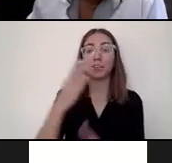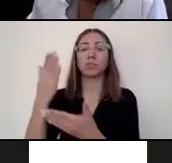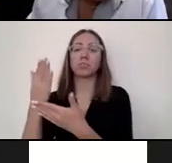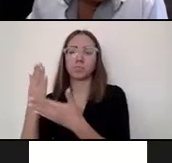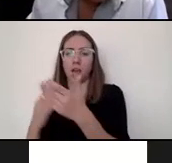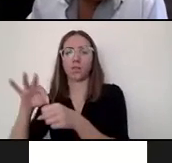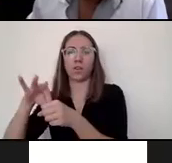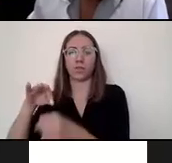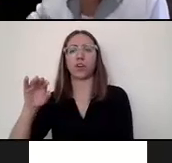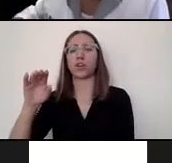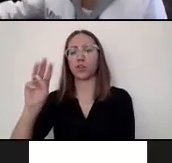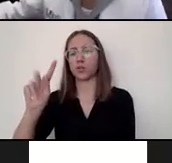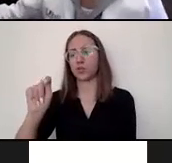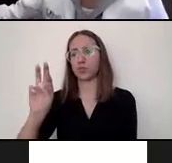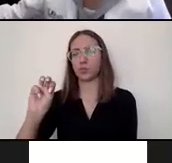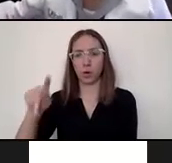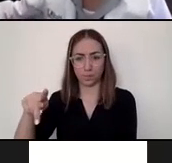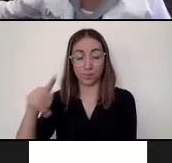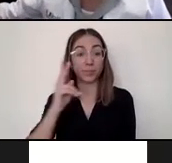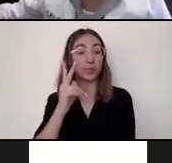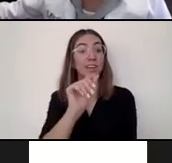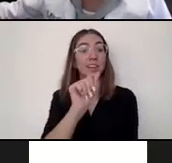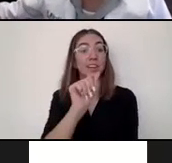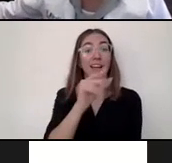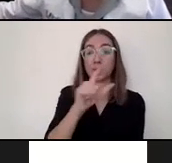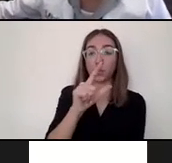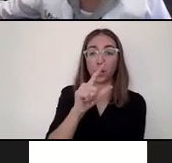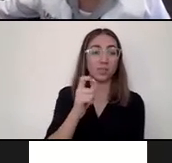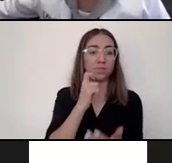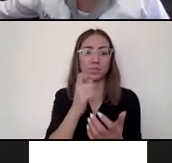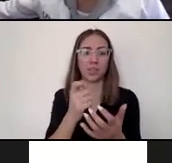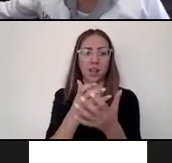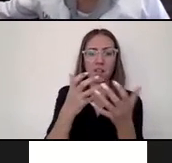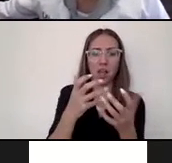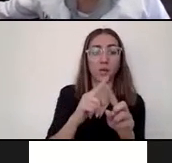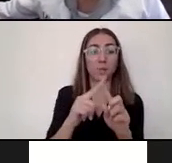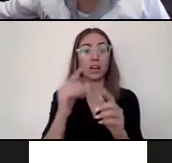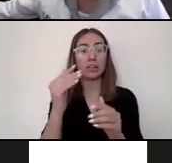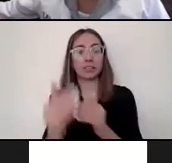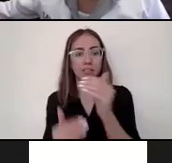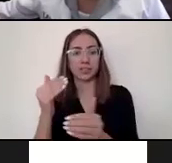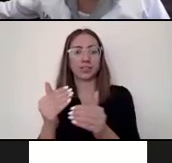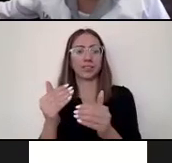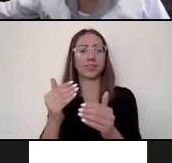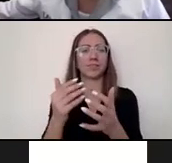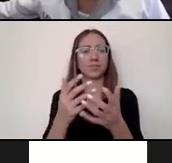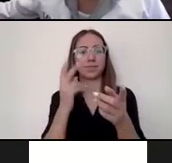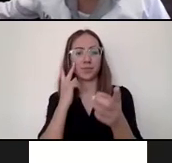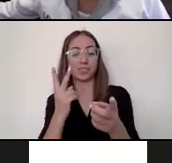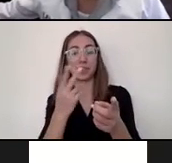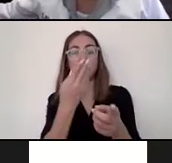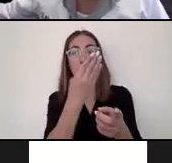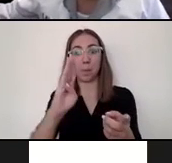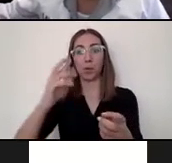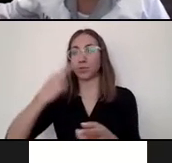data, but you see this thing that in April, there wasn't that much of a disparity, but as things have progressed, you see this widening gap by